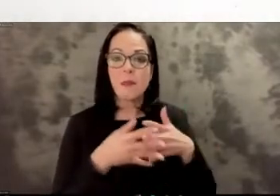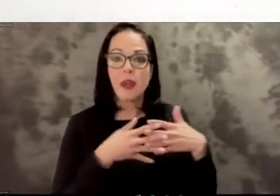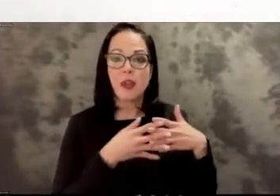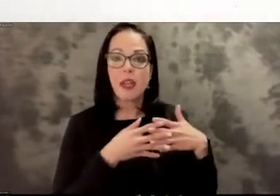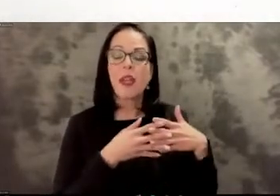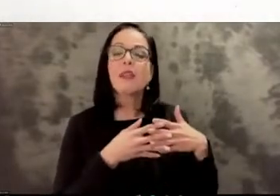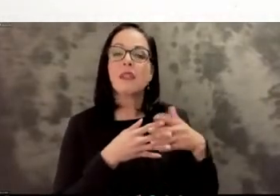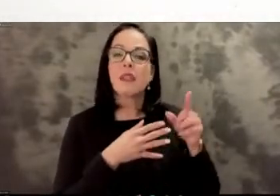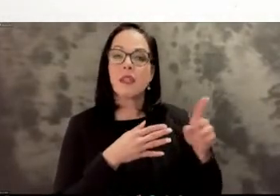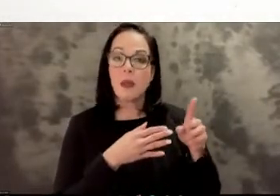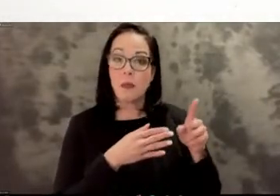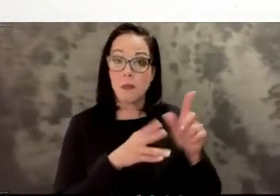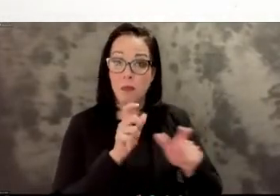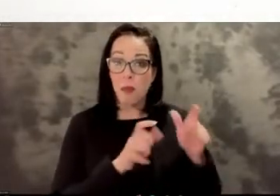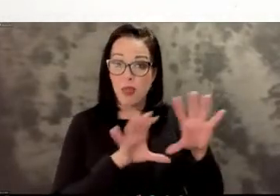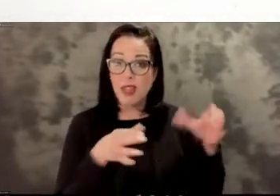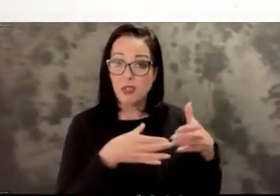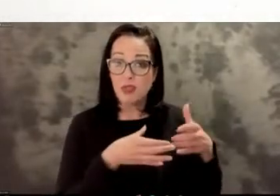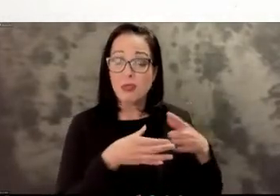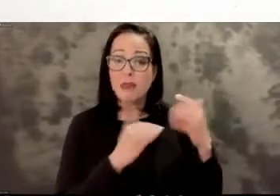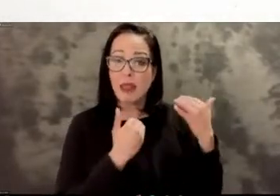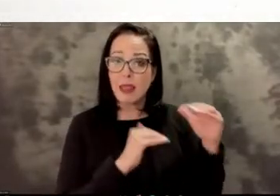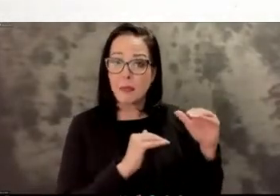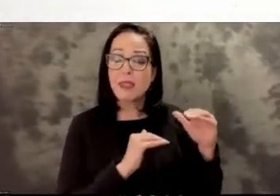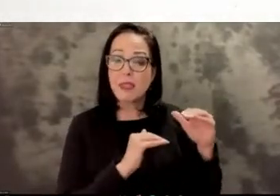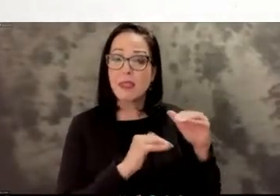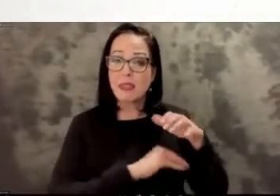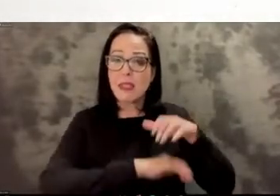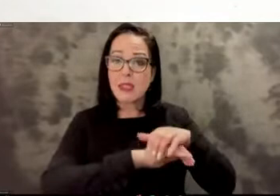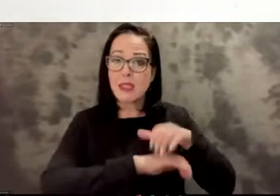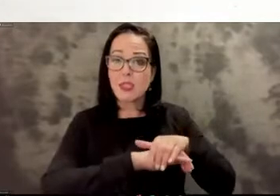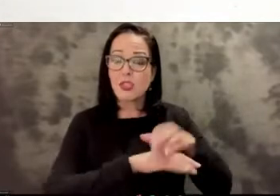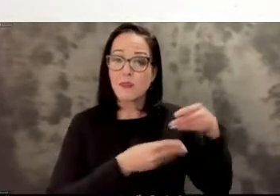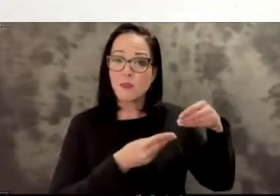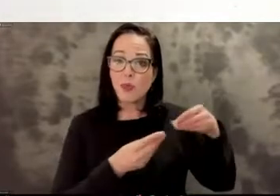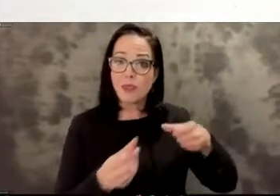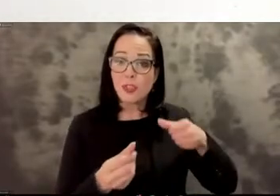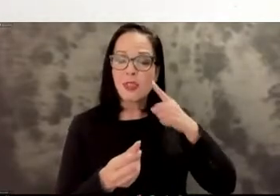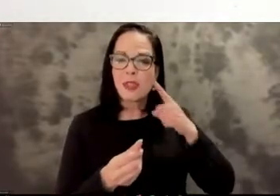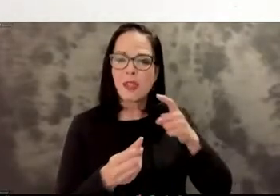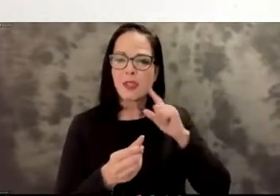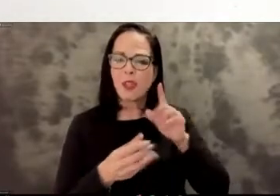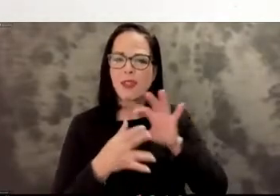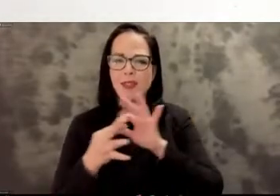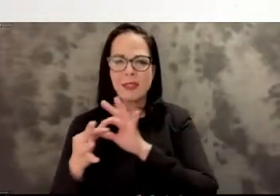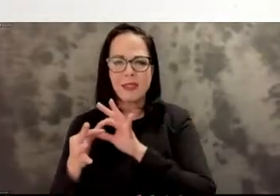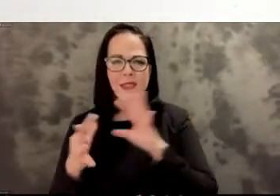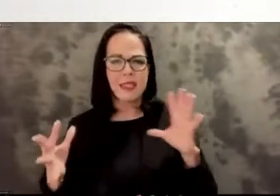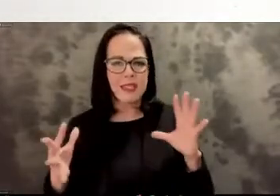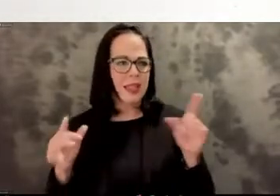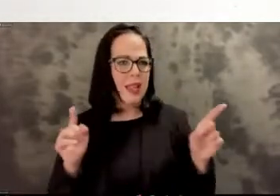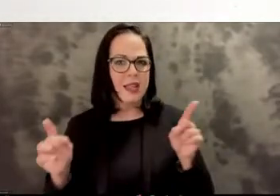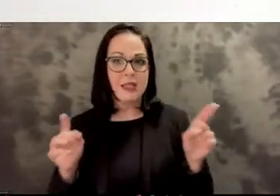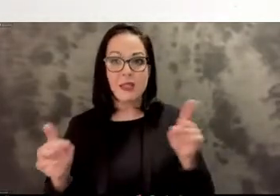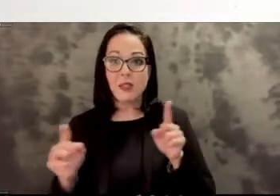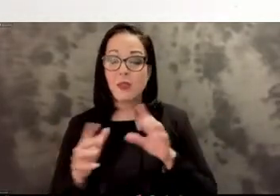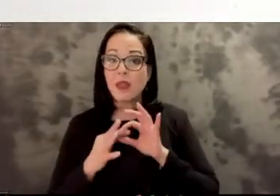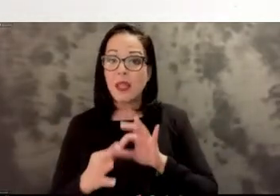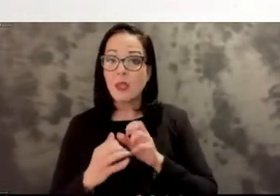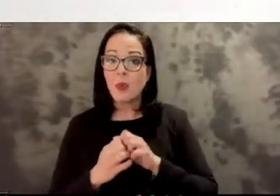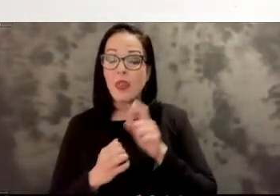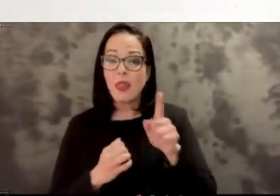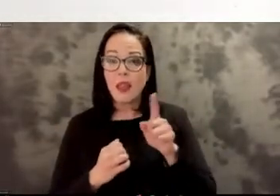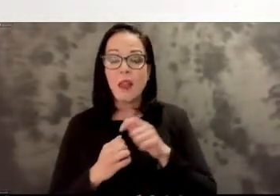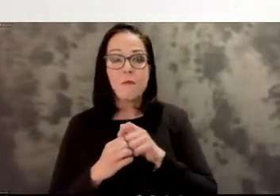English proficiency. So I think we have a profound disconnect with regards to the composition of the healthcare